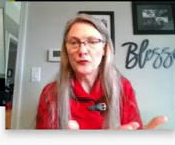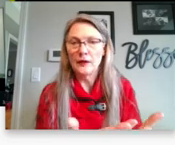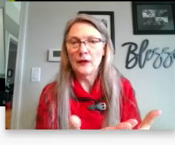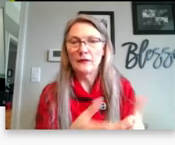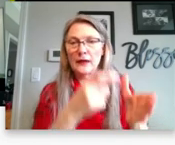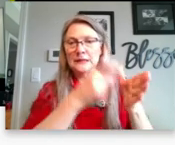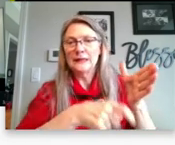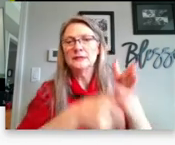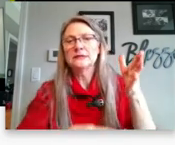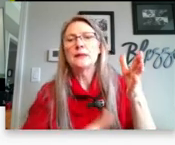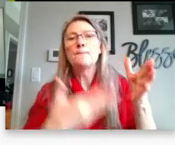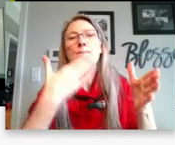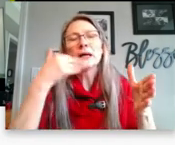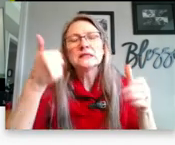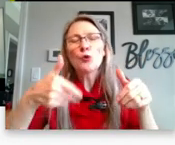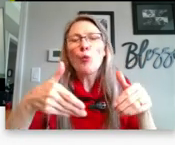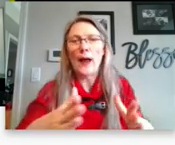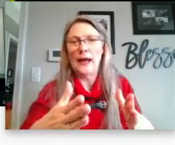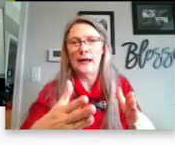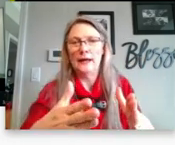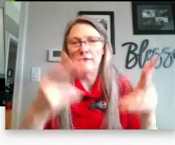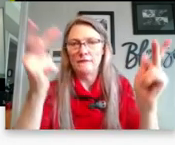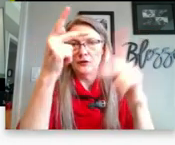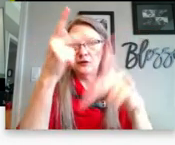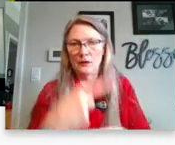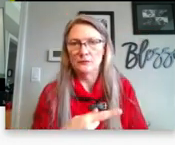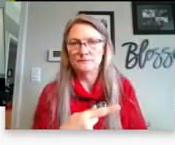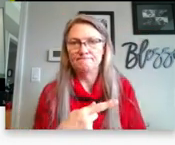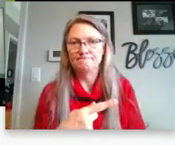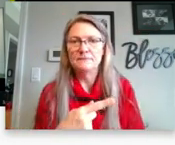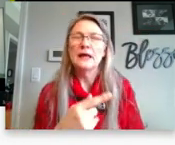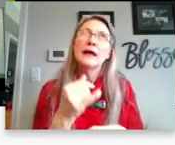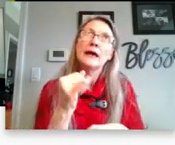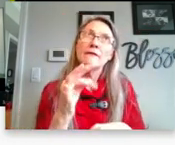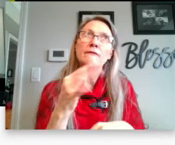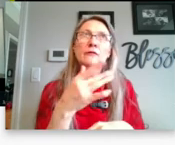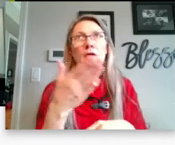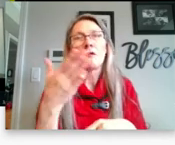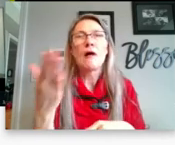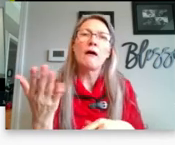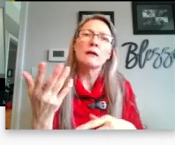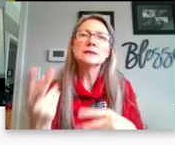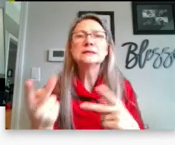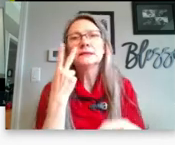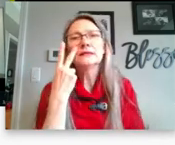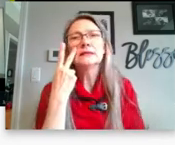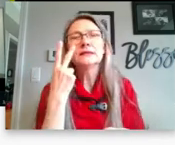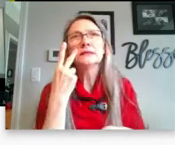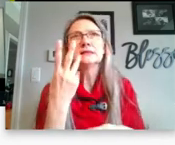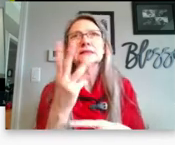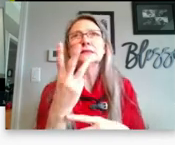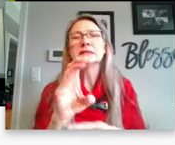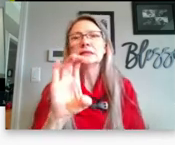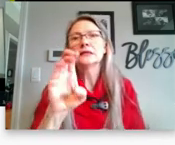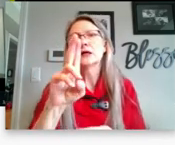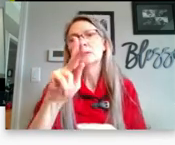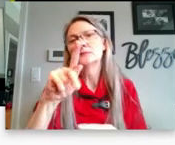is most efficient. So what we're going to do is we're going to start by thinking, okay, well, if there are, let's see, 16